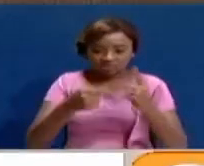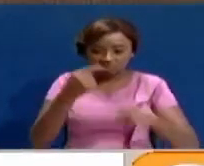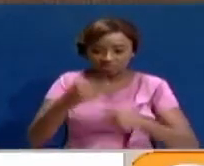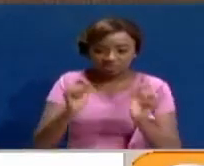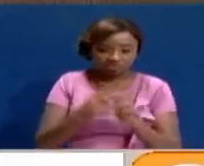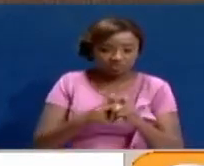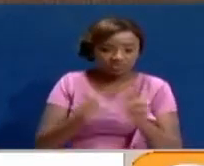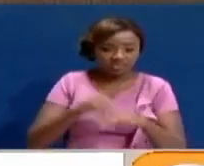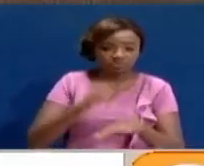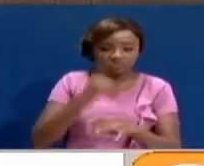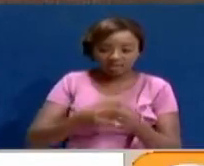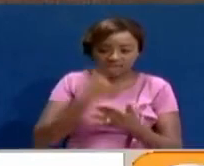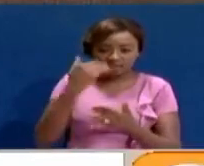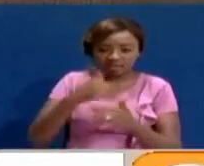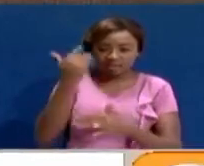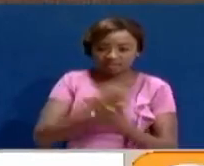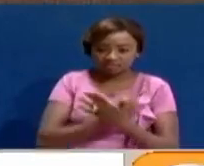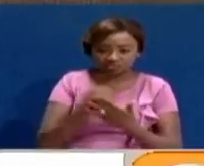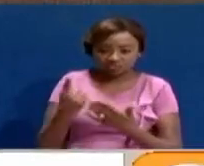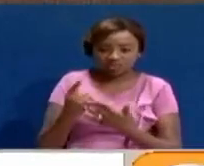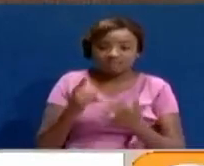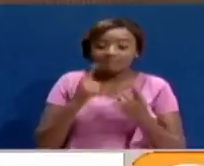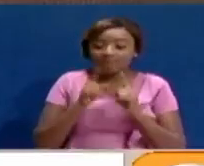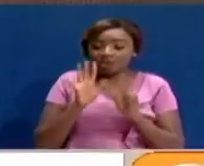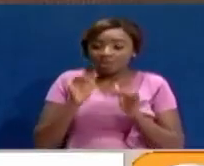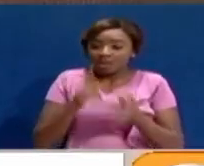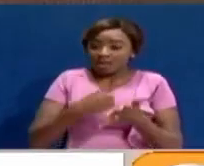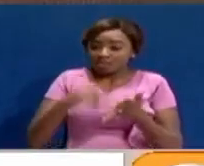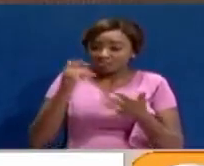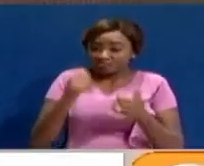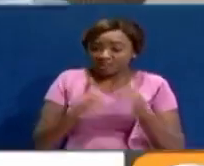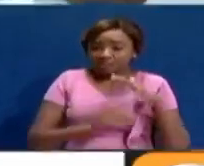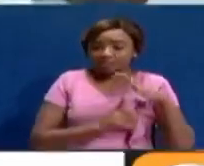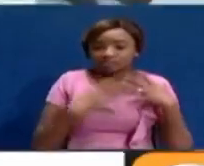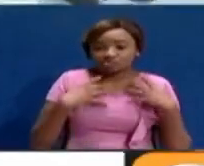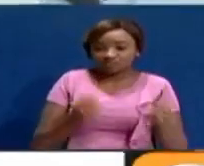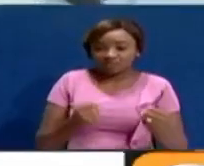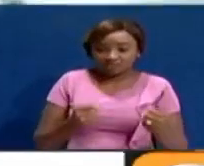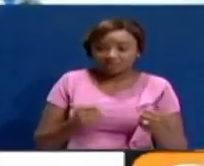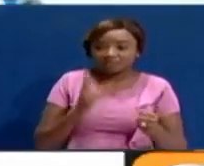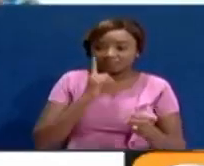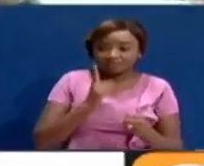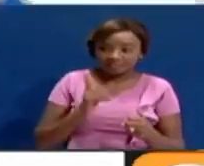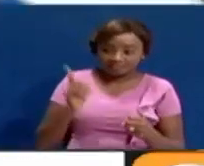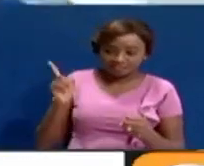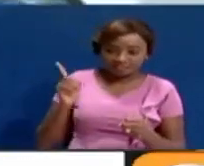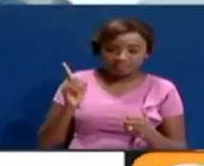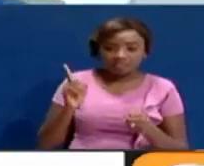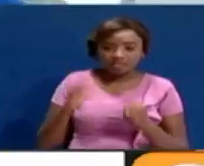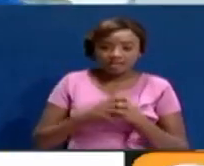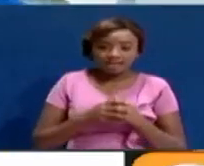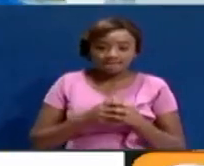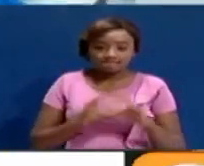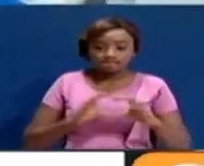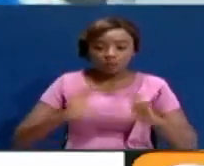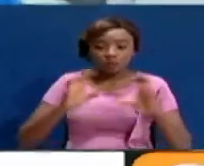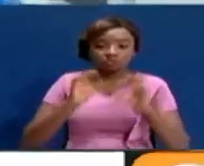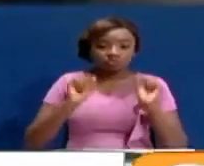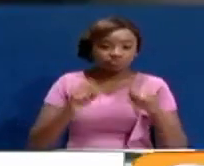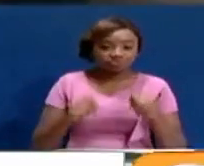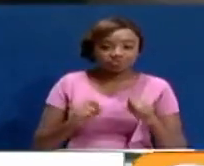scheduled to kick off next week, and that is subject to approval from the Ministry of Health. The former Mathare United and Tusker FC head coach will